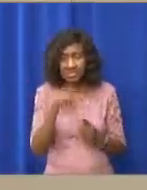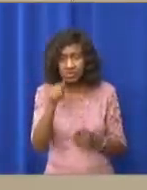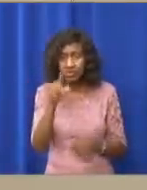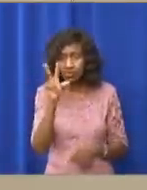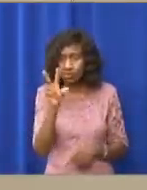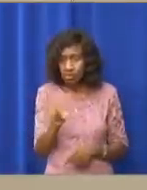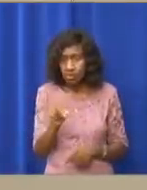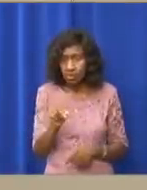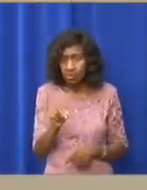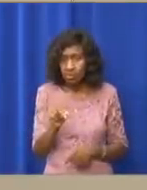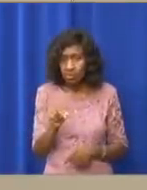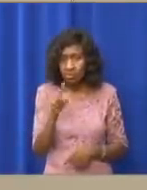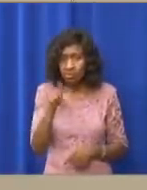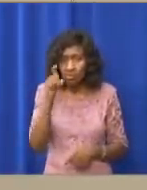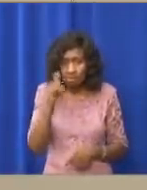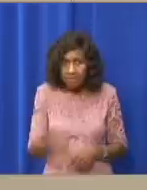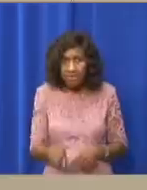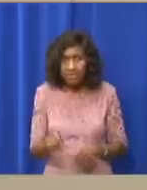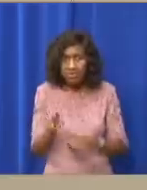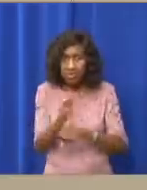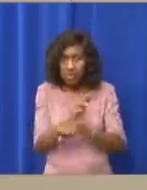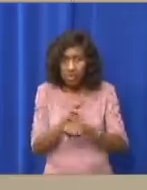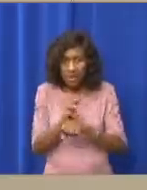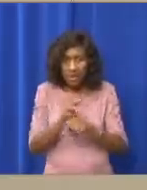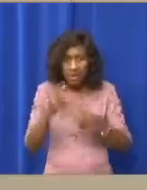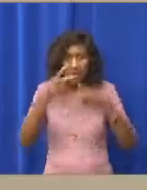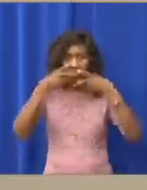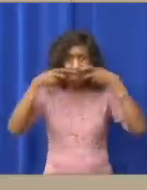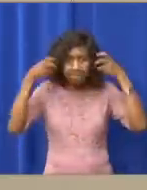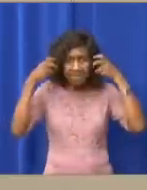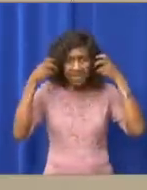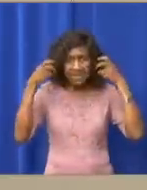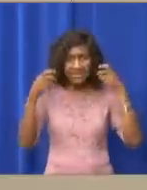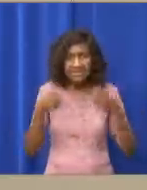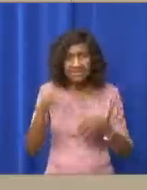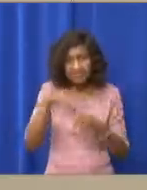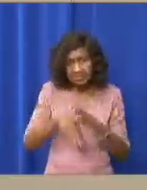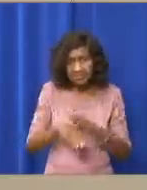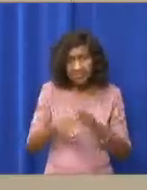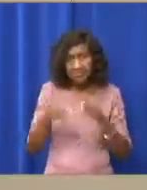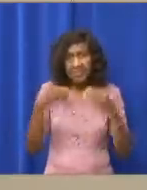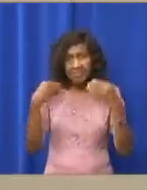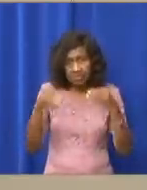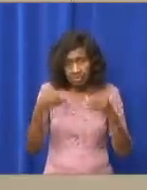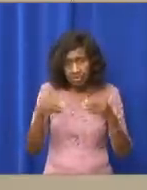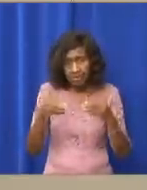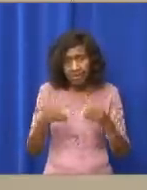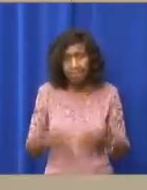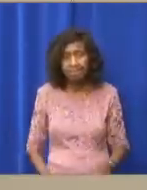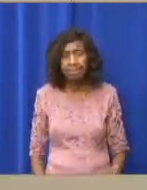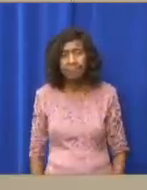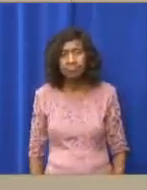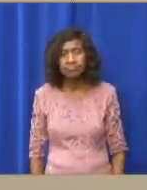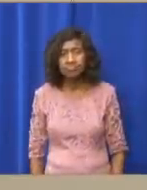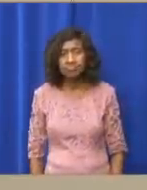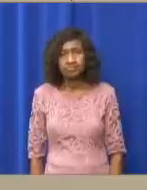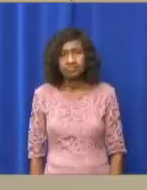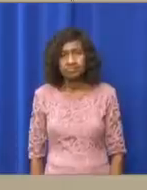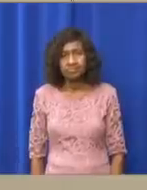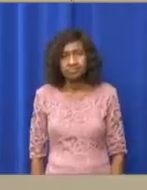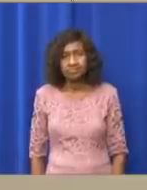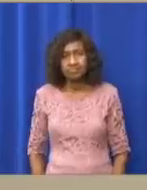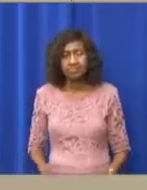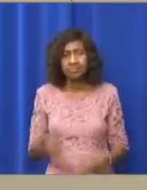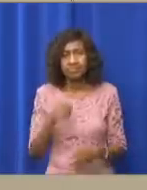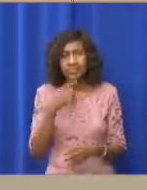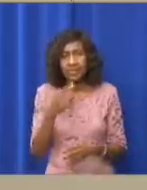So coming now to how we deal with construction and development. As